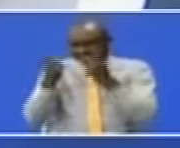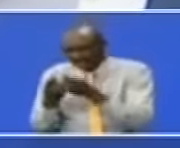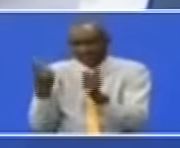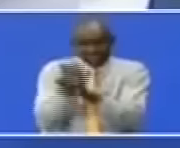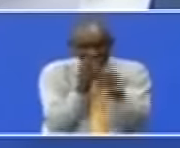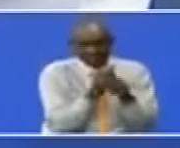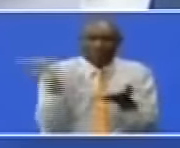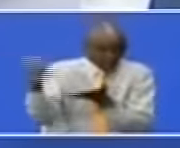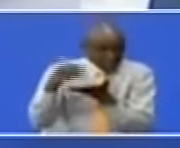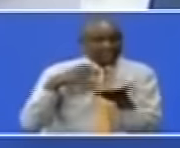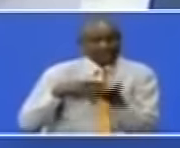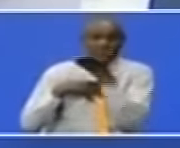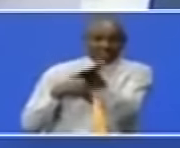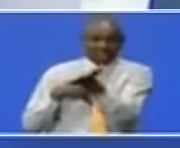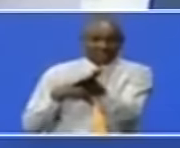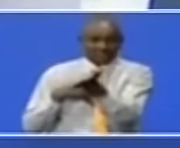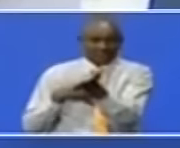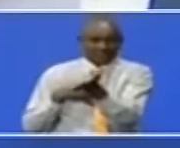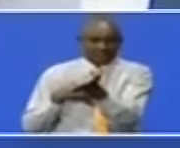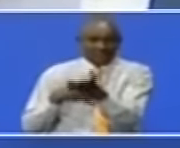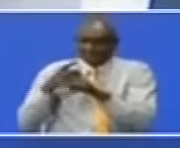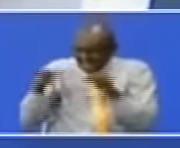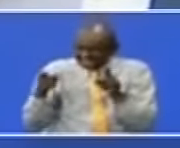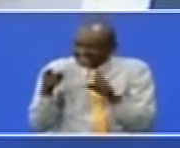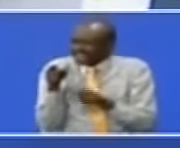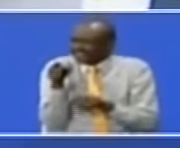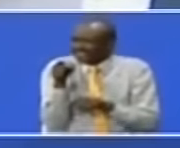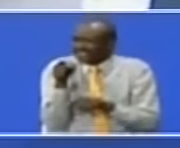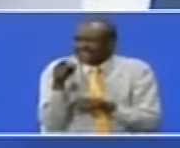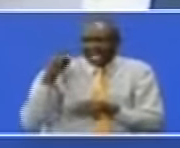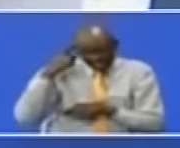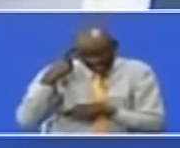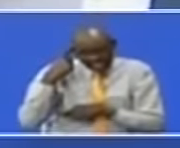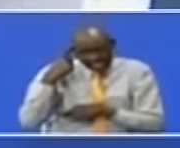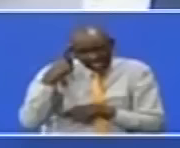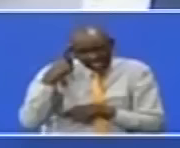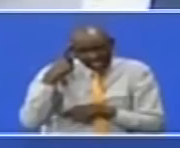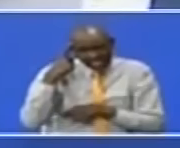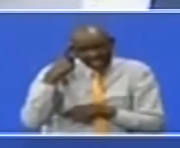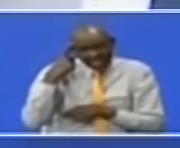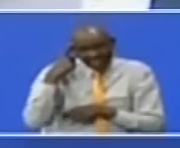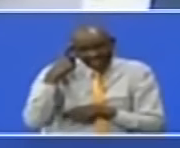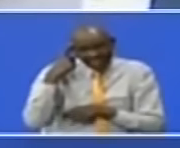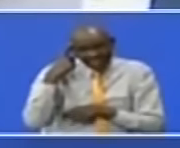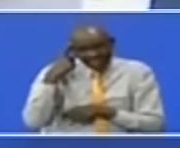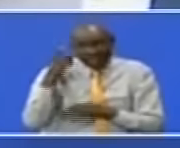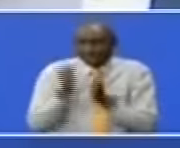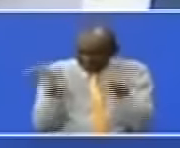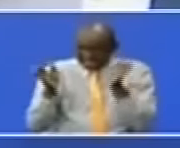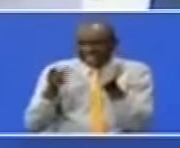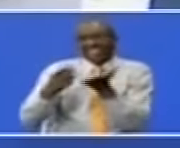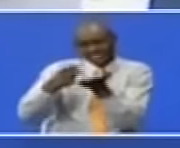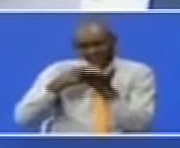levels mobilizing people. But as I think it was on your public